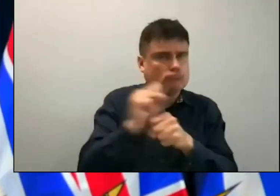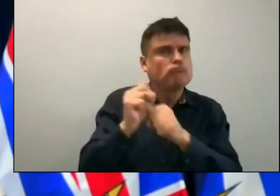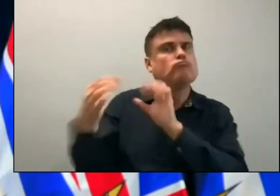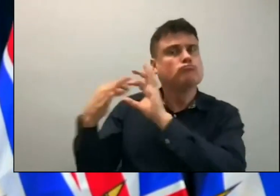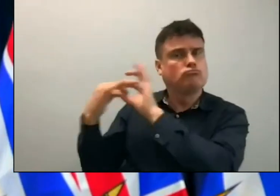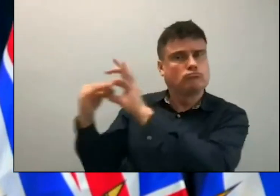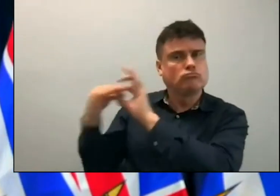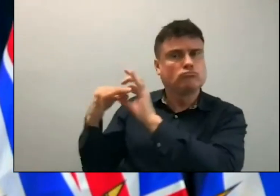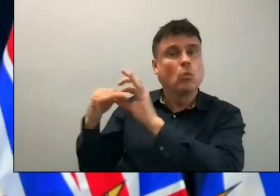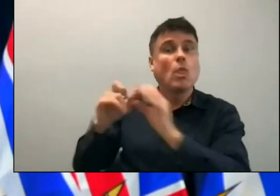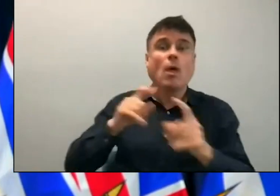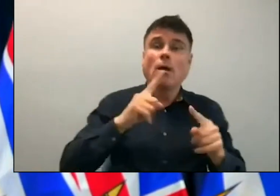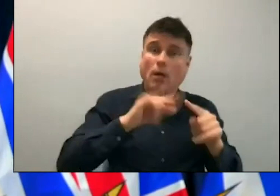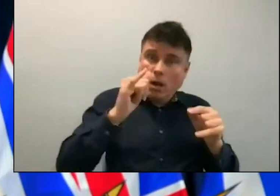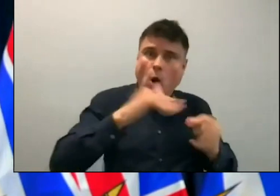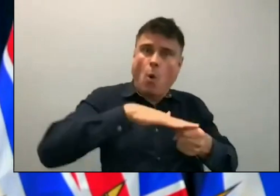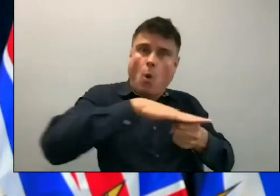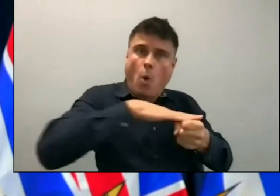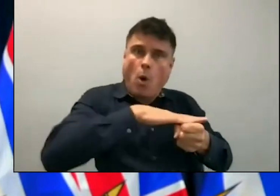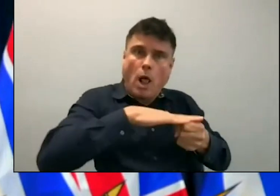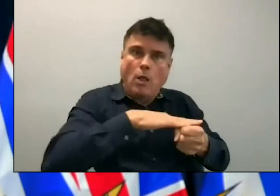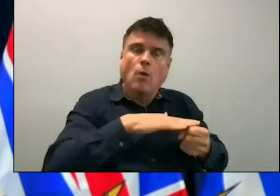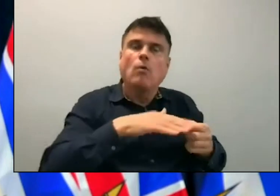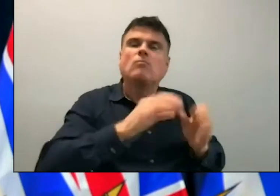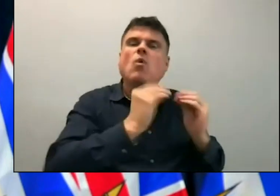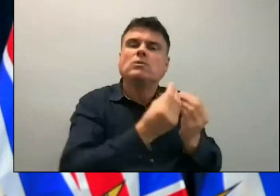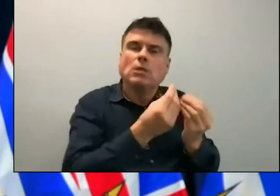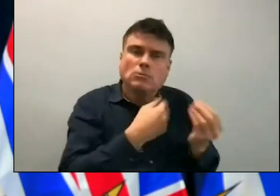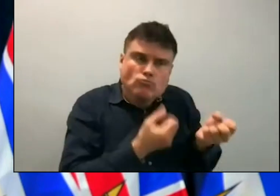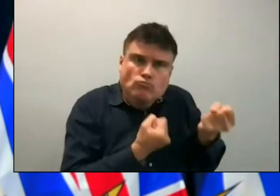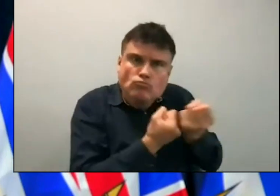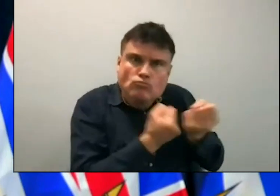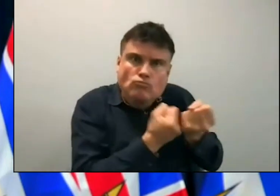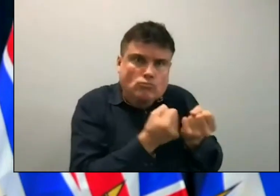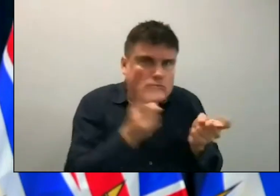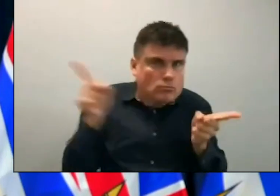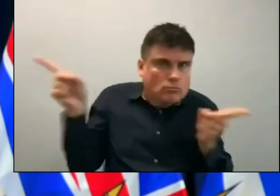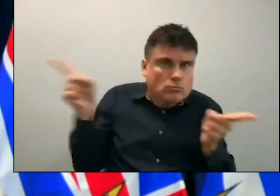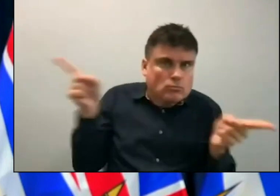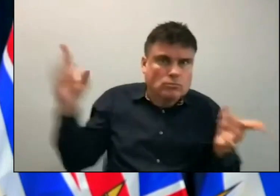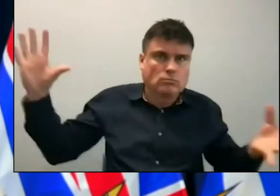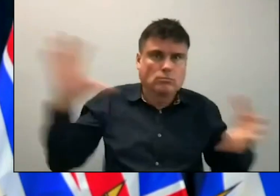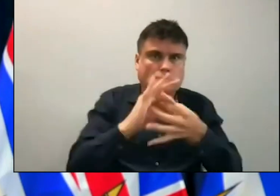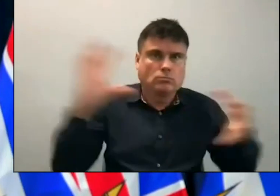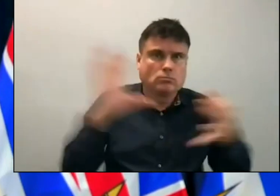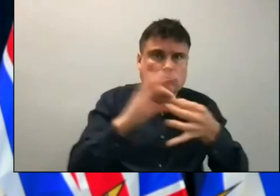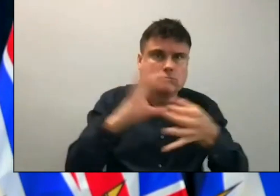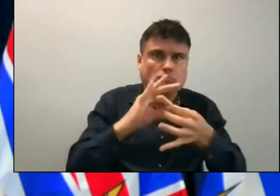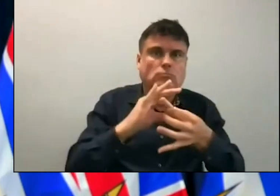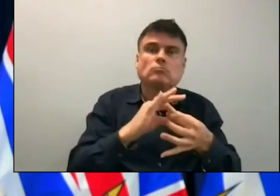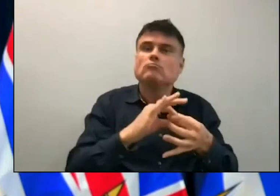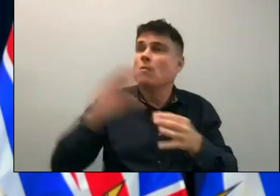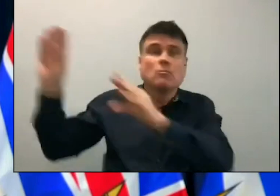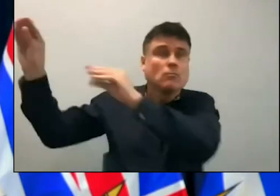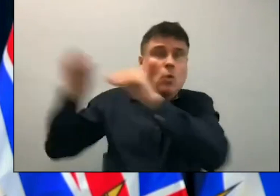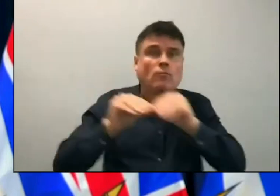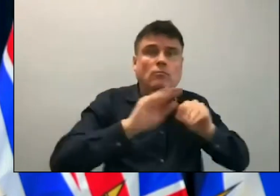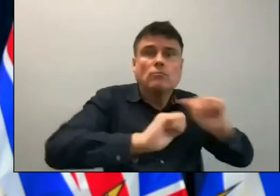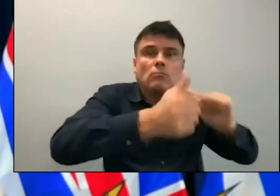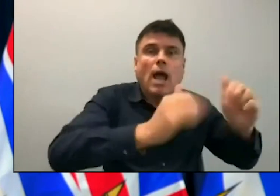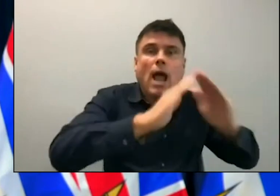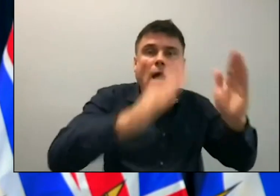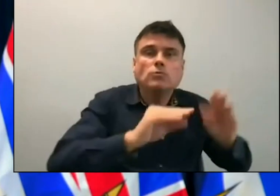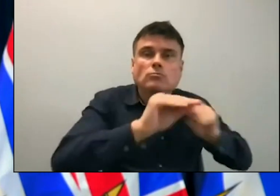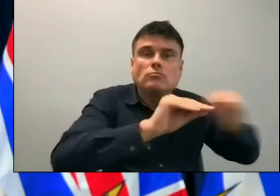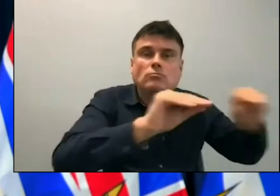local on-the-ground agencies to make sure that we do everything we can to house and protect and care for as many people as